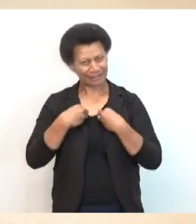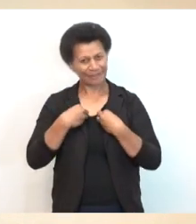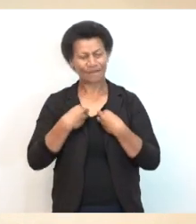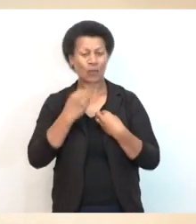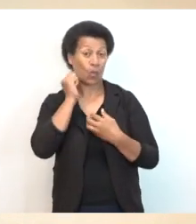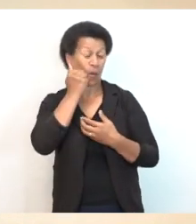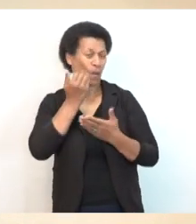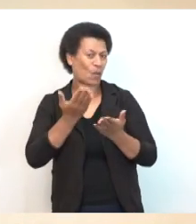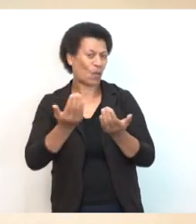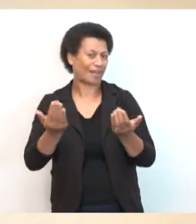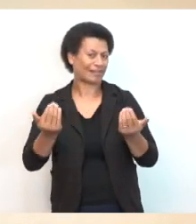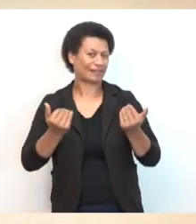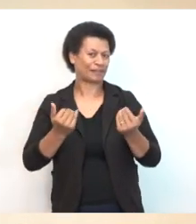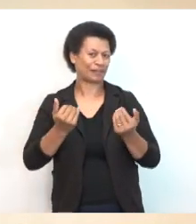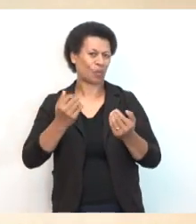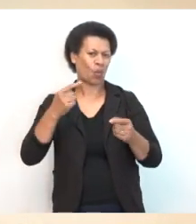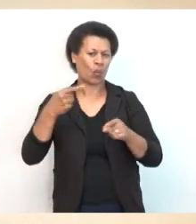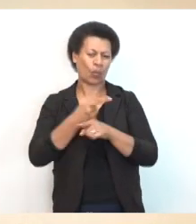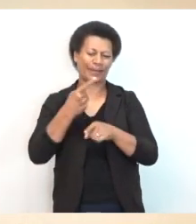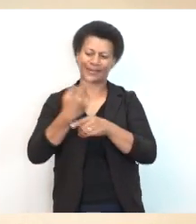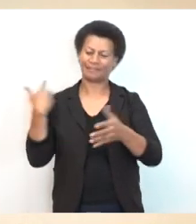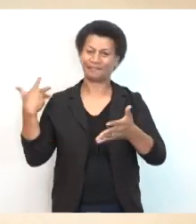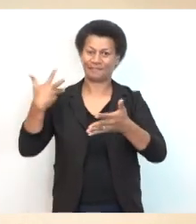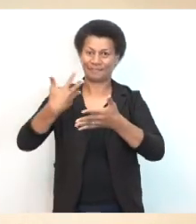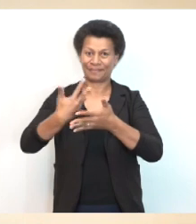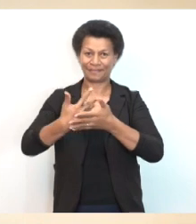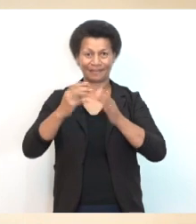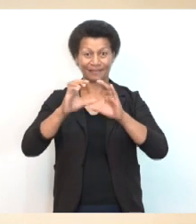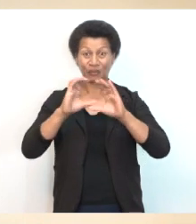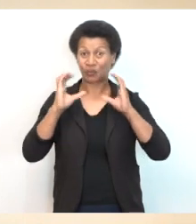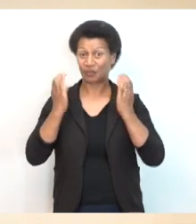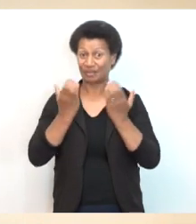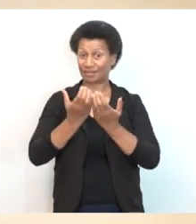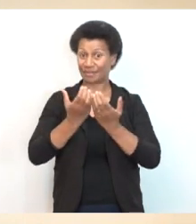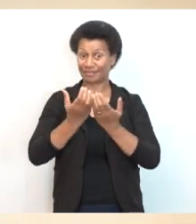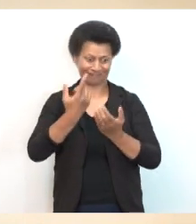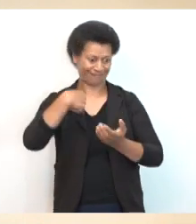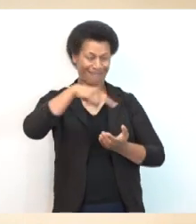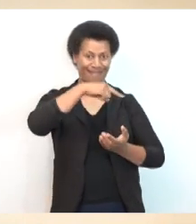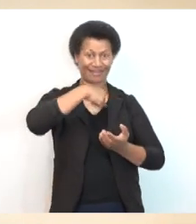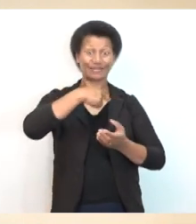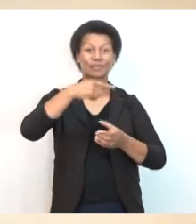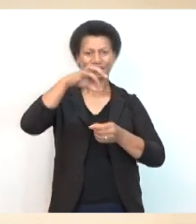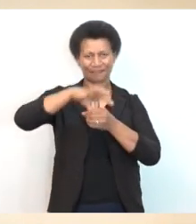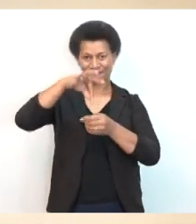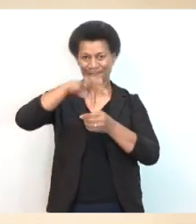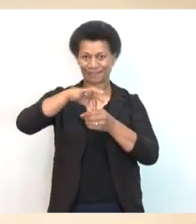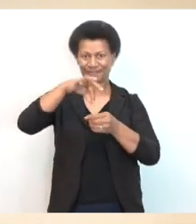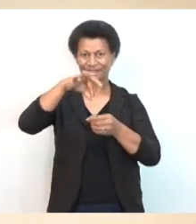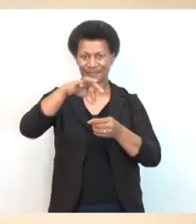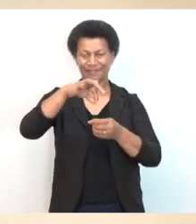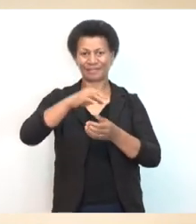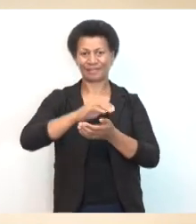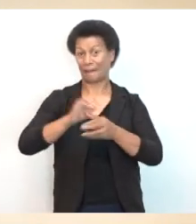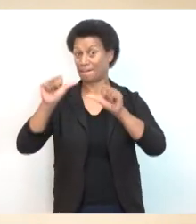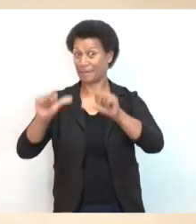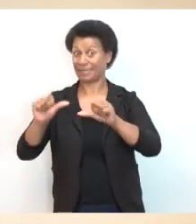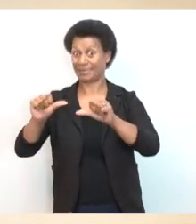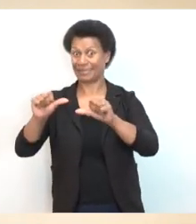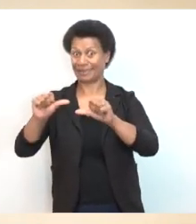welcome over the last few weeks, since Christmas Eve when we were elected, then sworn in by His Excellency the